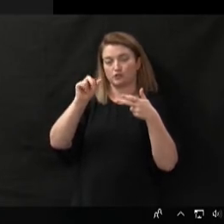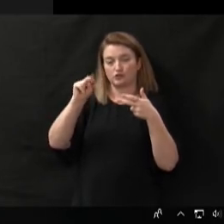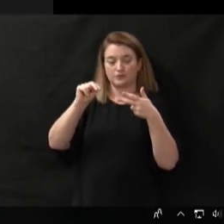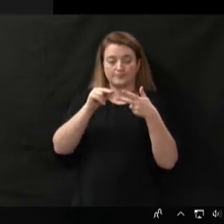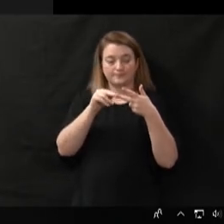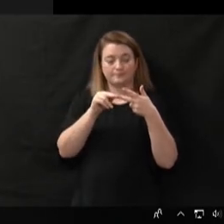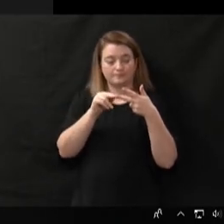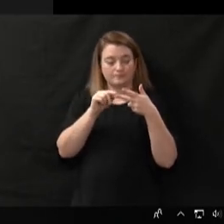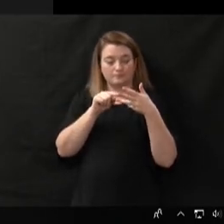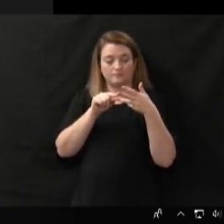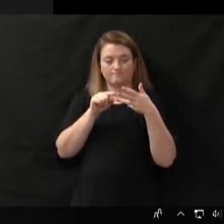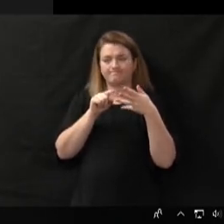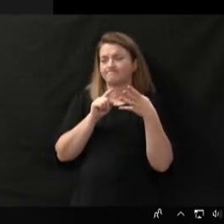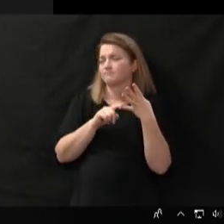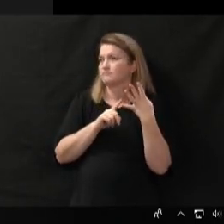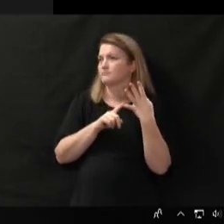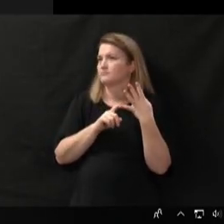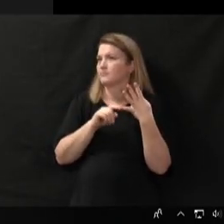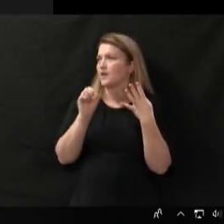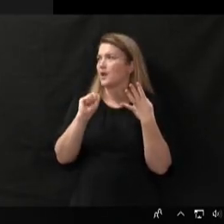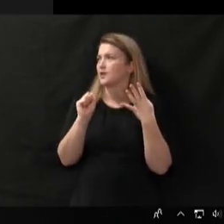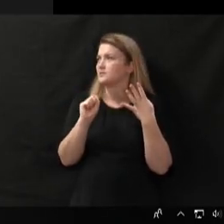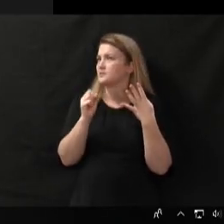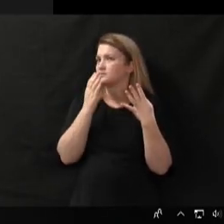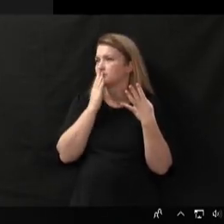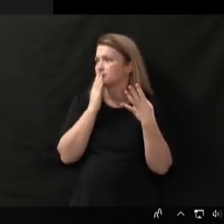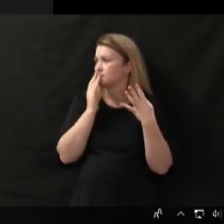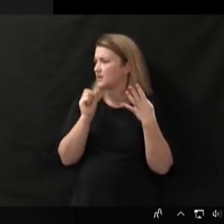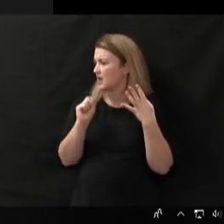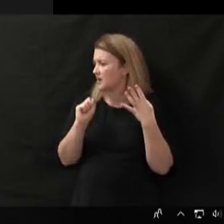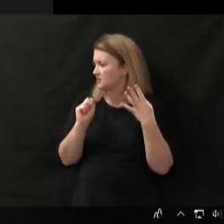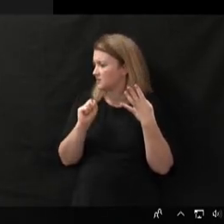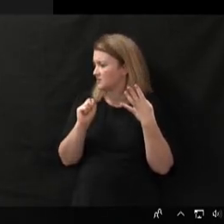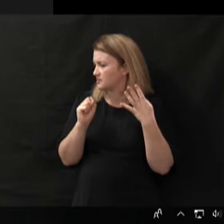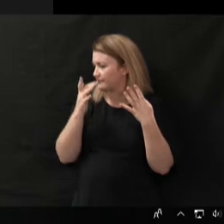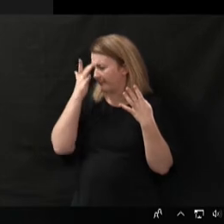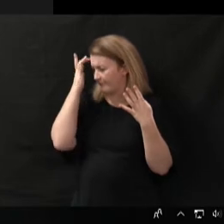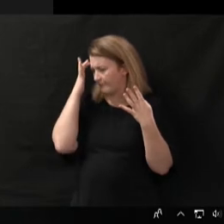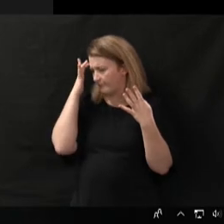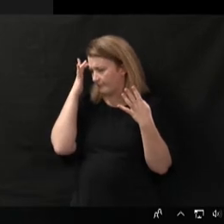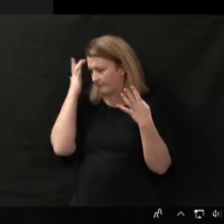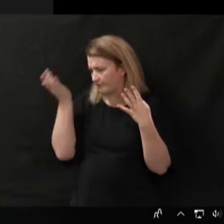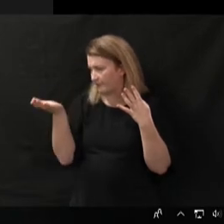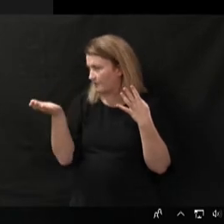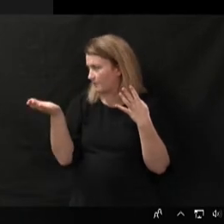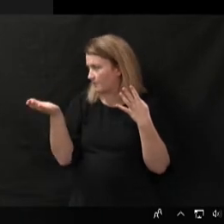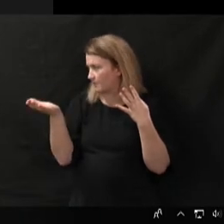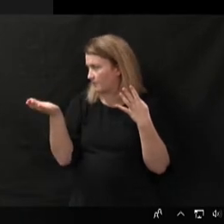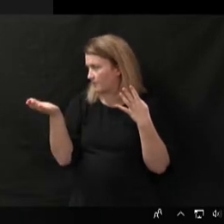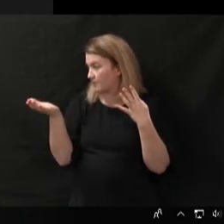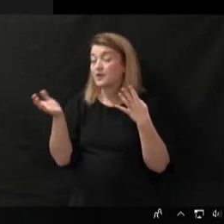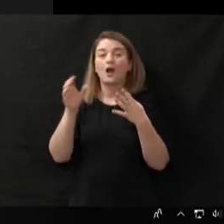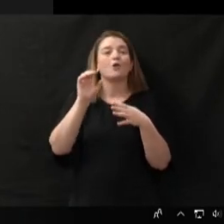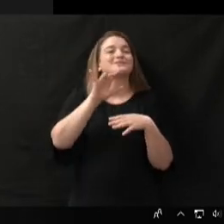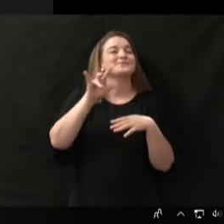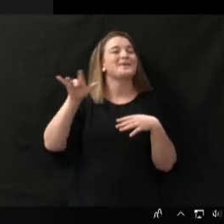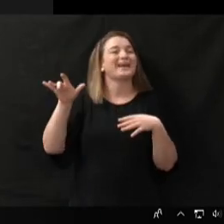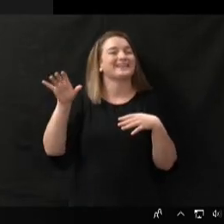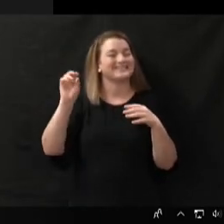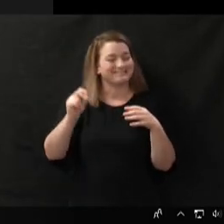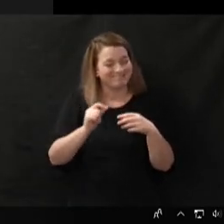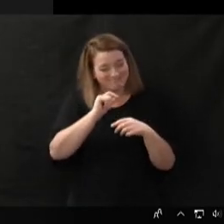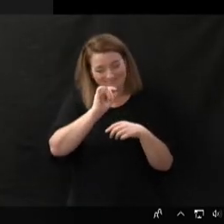And what is my S for? Jamie, what's my S for? It flew out of my mind. Cops. Huh? Spelling.